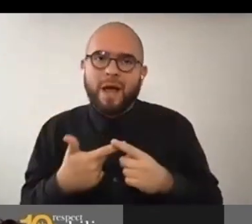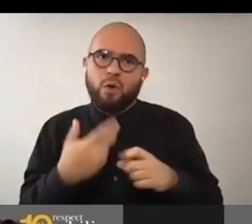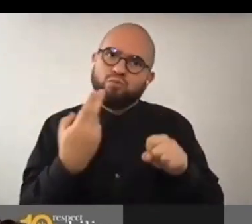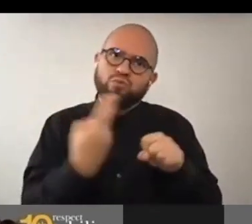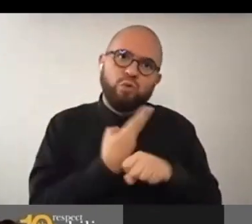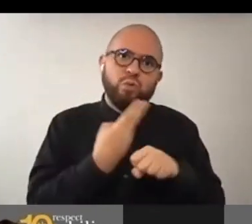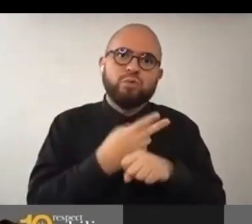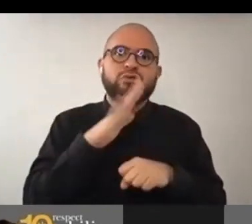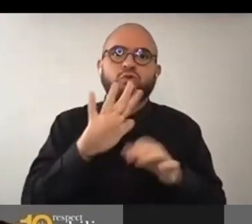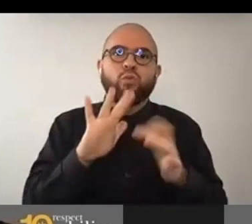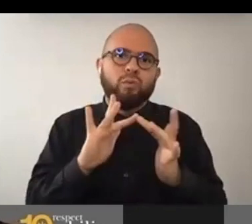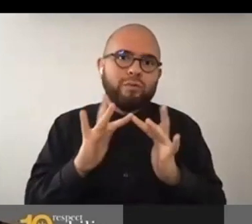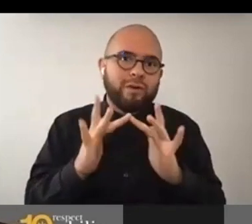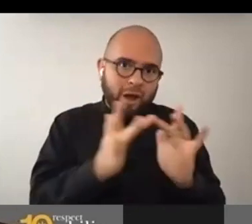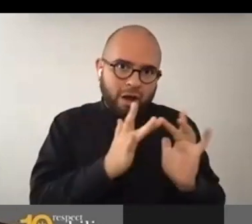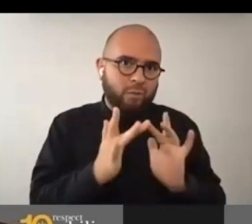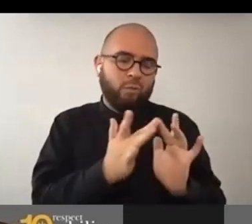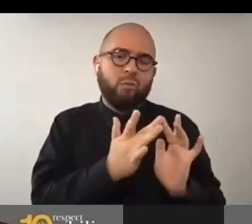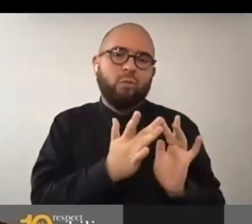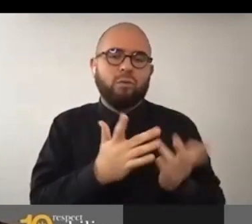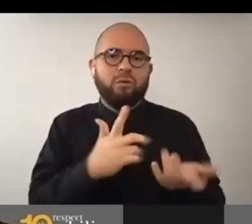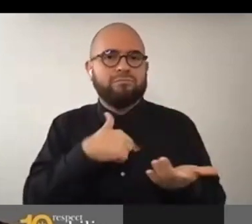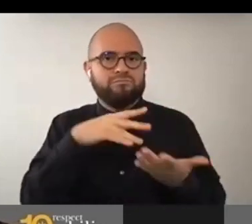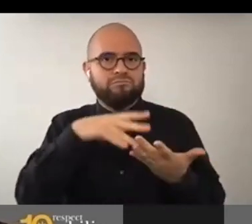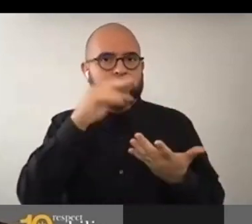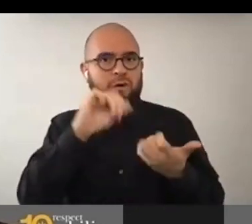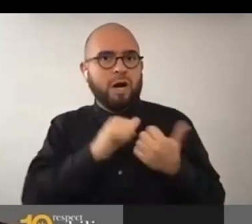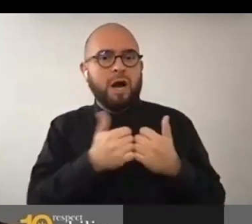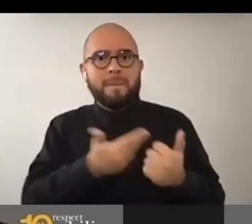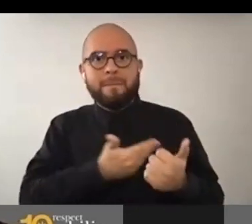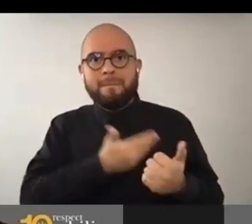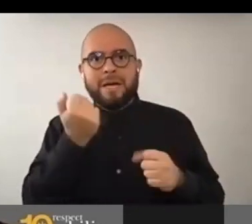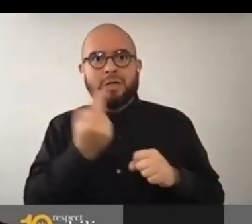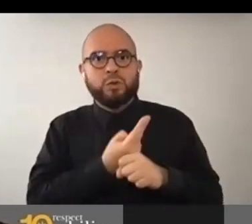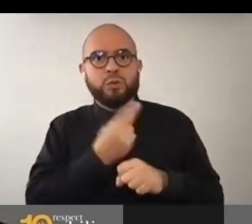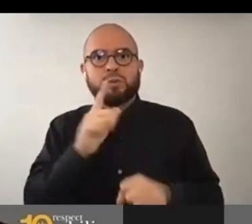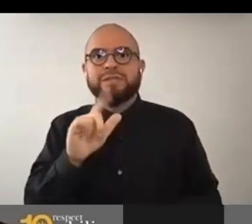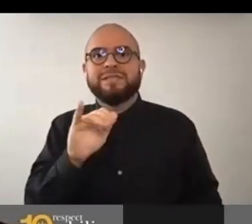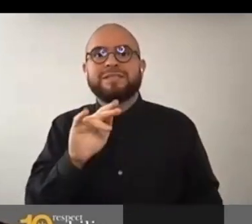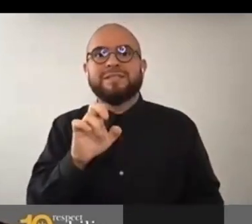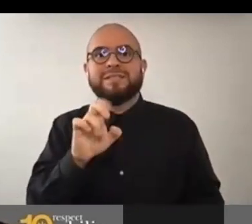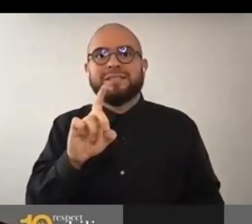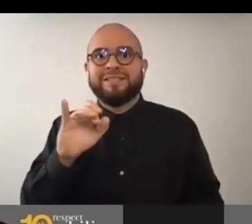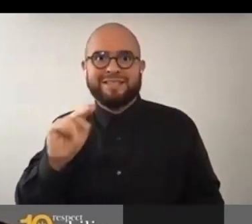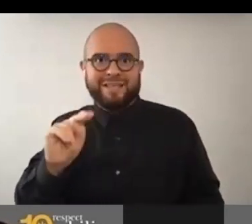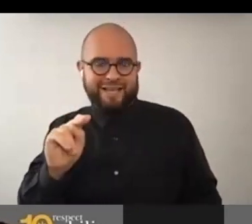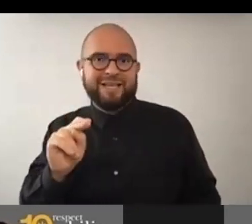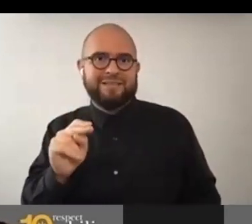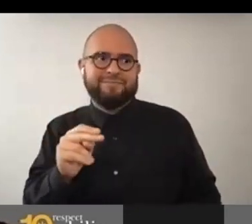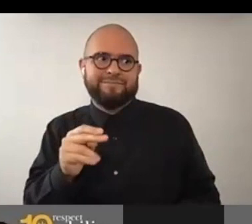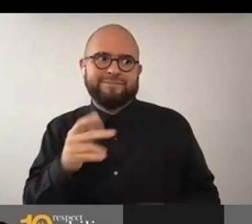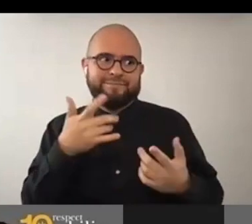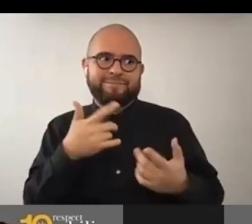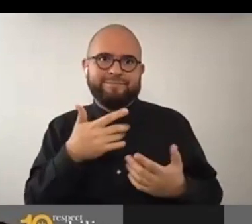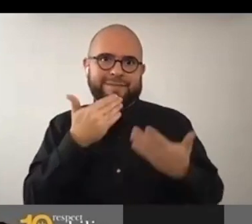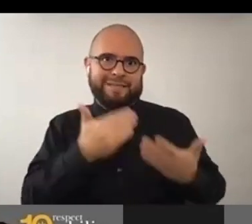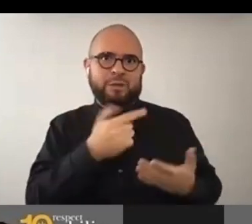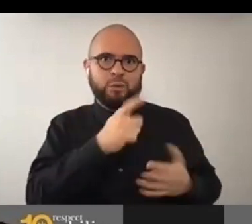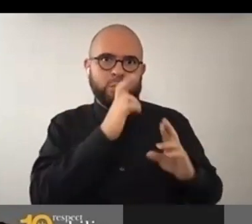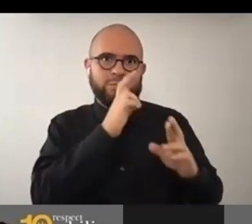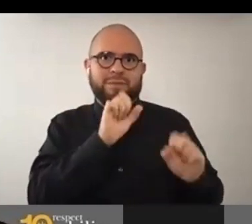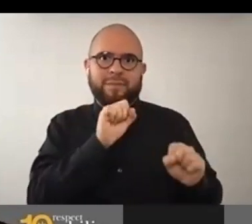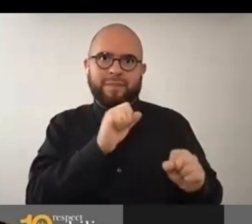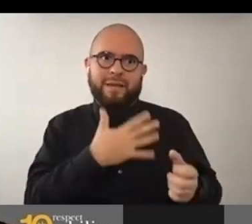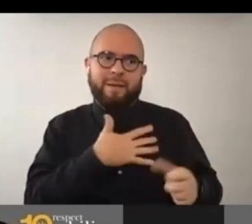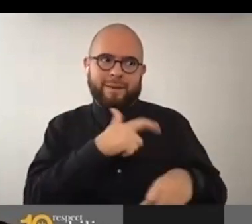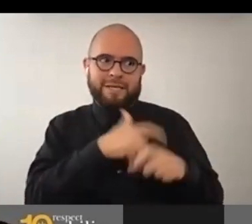I've learned a lot about how to best utilize LinkedIn through my time here at Respectability. Also, we